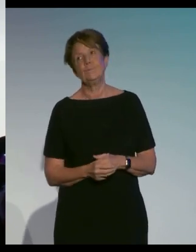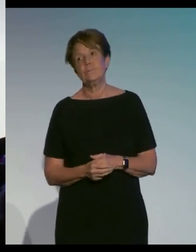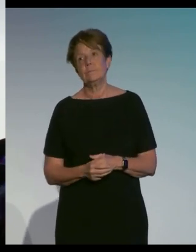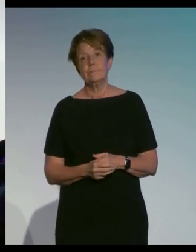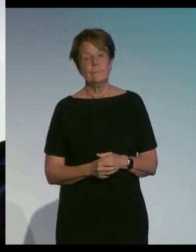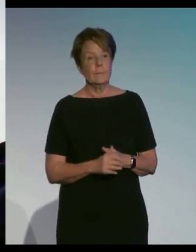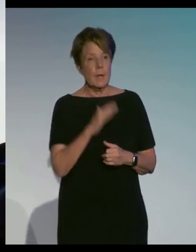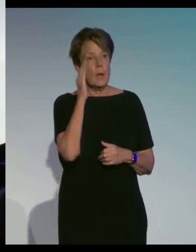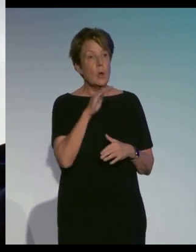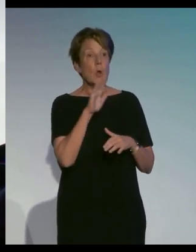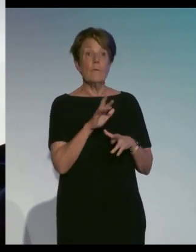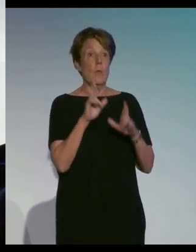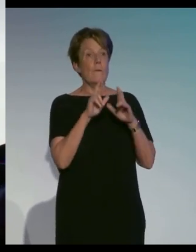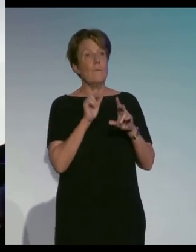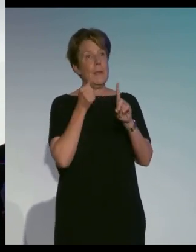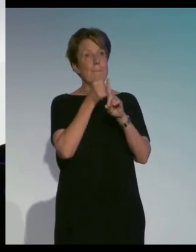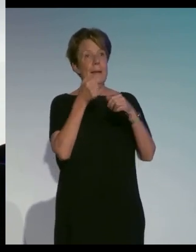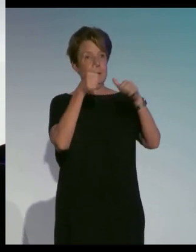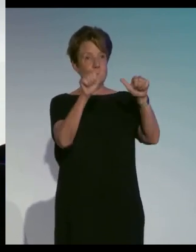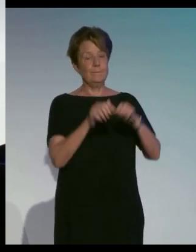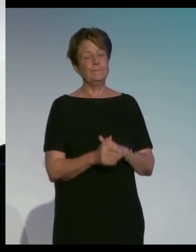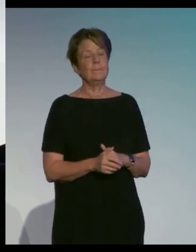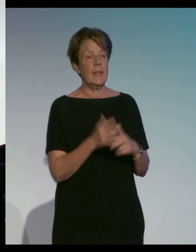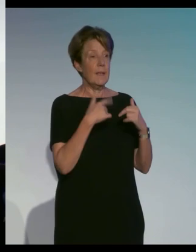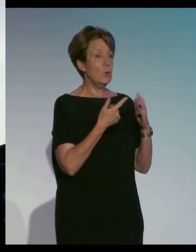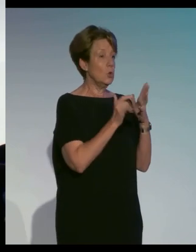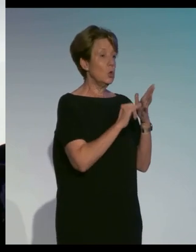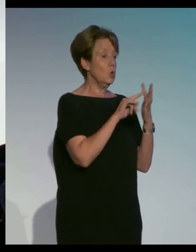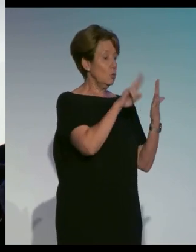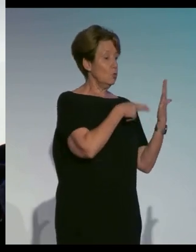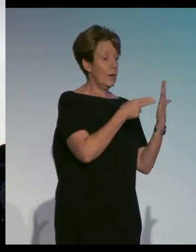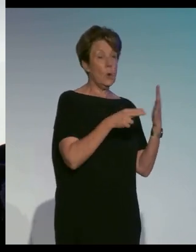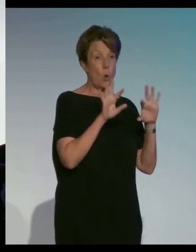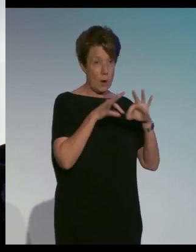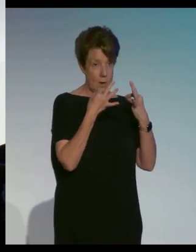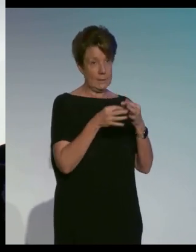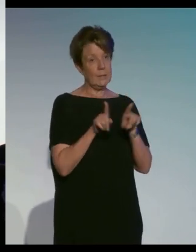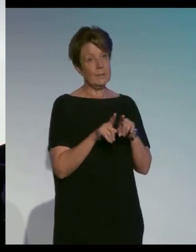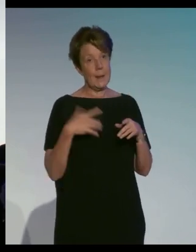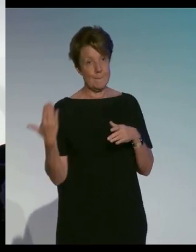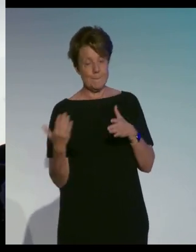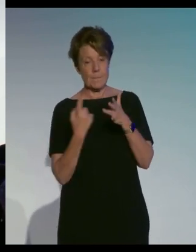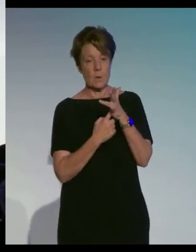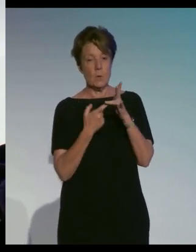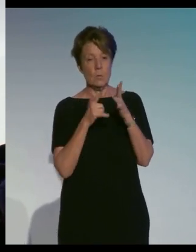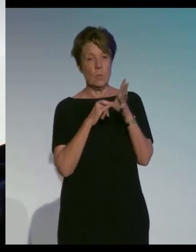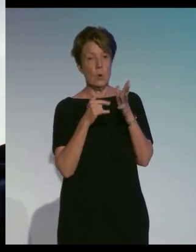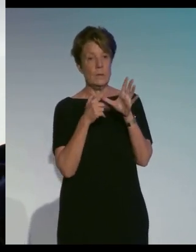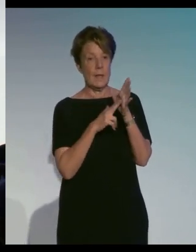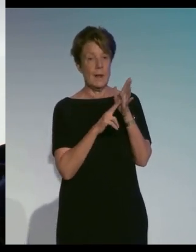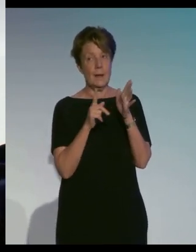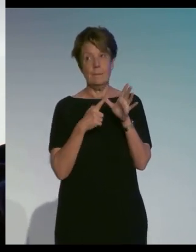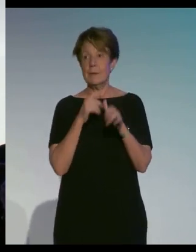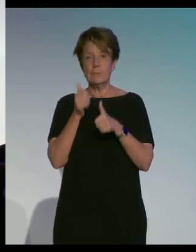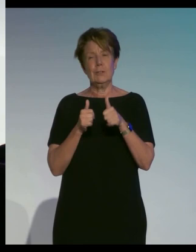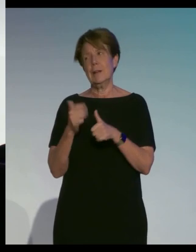the hopeful impact as a result of using treaty bodies in the way that Rosanna has. Congratulations also, what an incredible